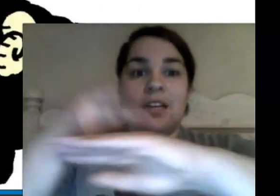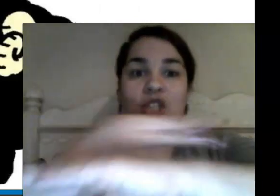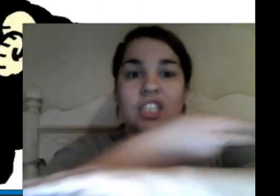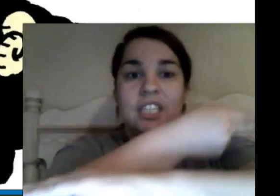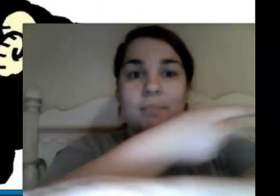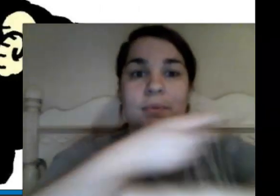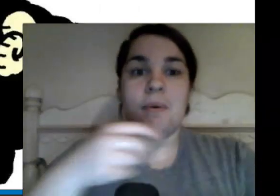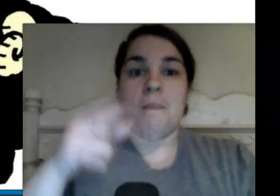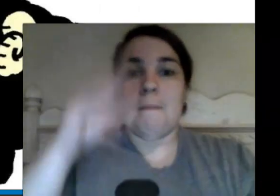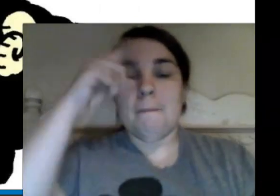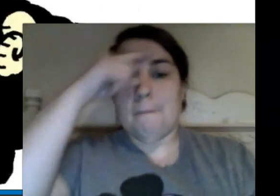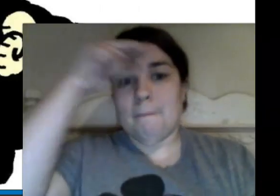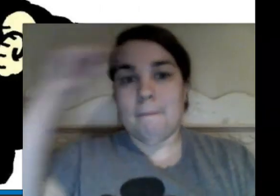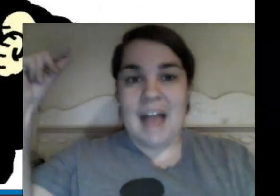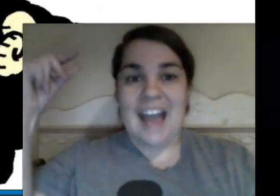Black sheep,